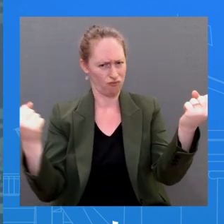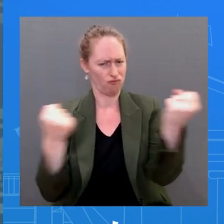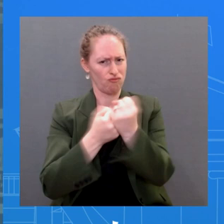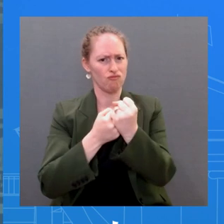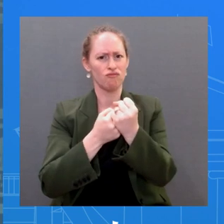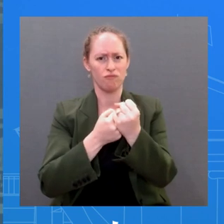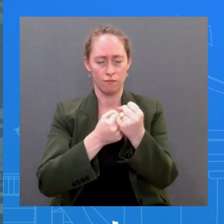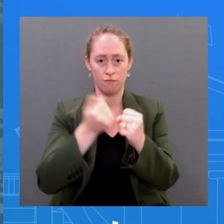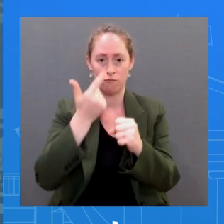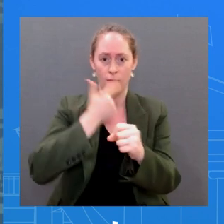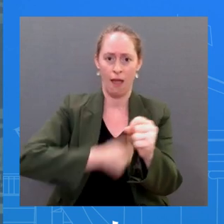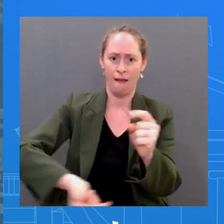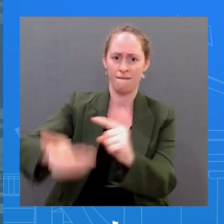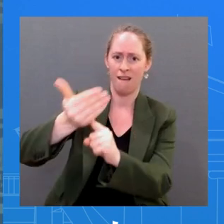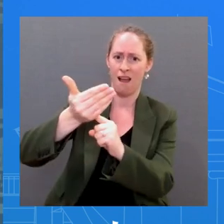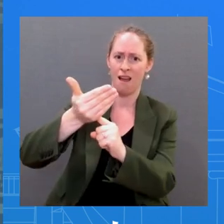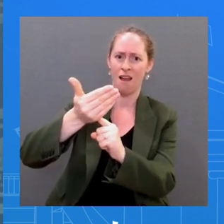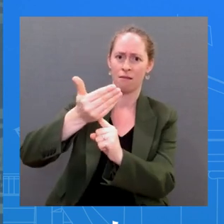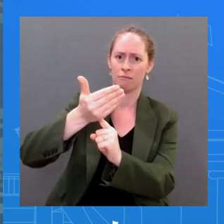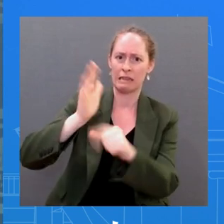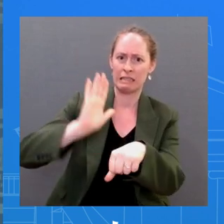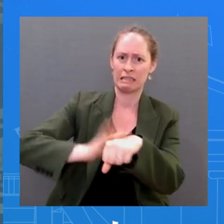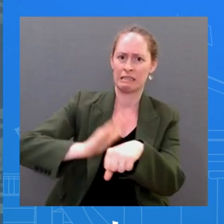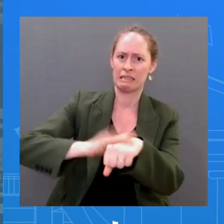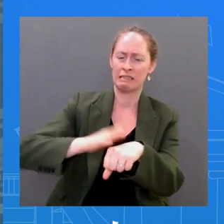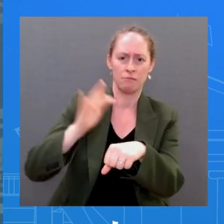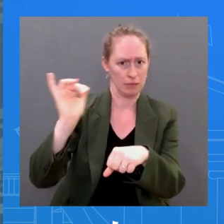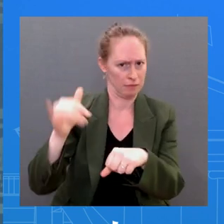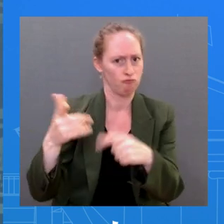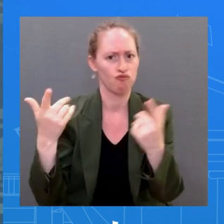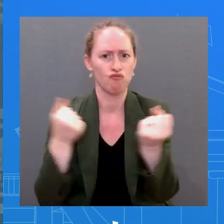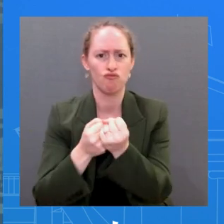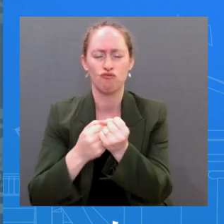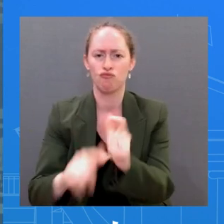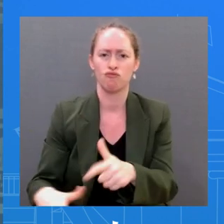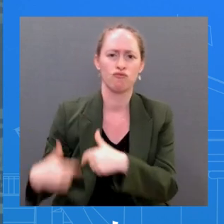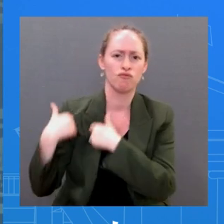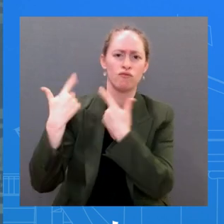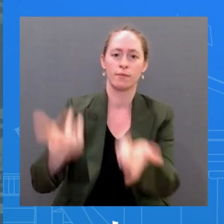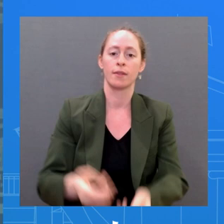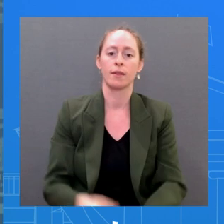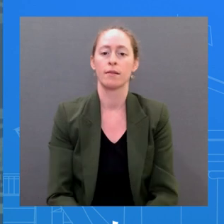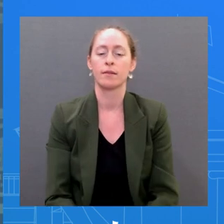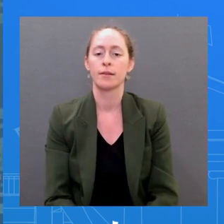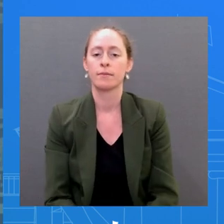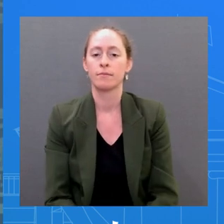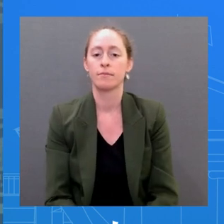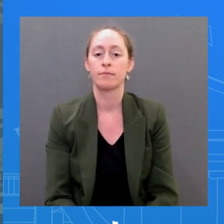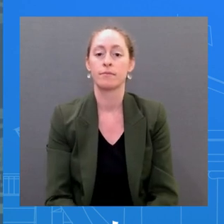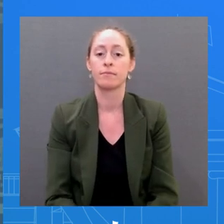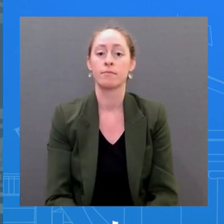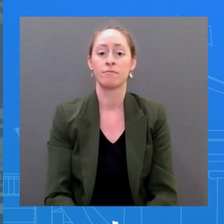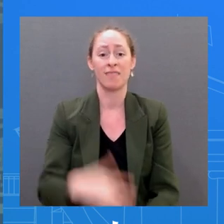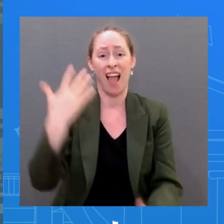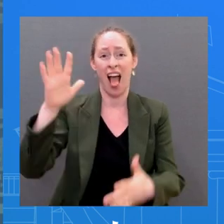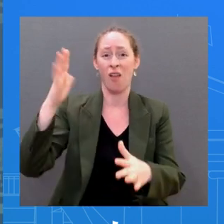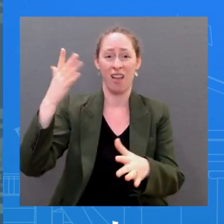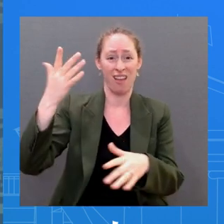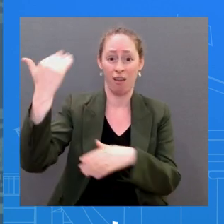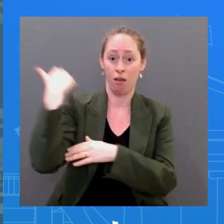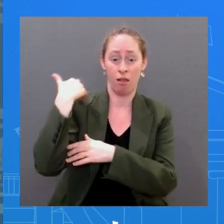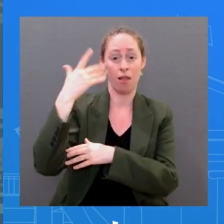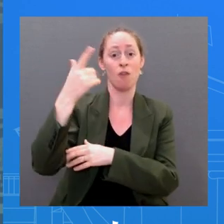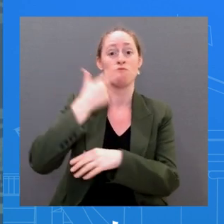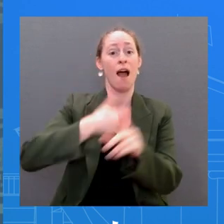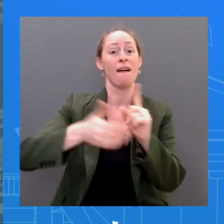even talked about the red flag law that is in Delaware is named after his son, Bo Biden, who was, as you know, the